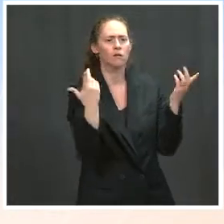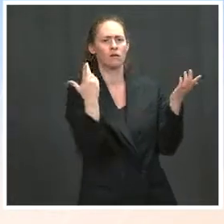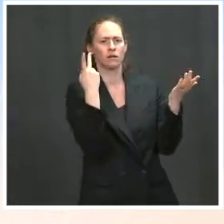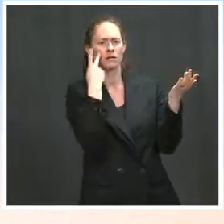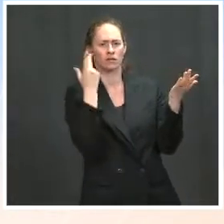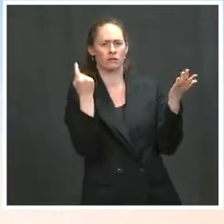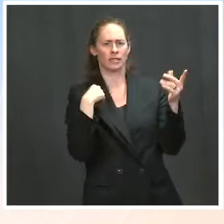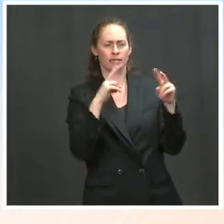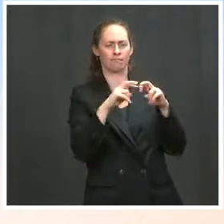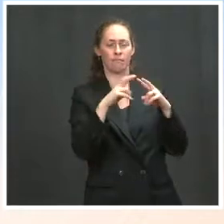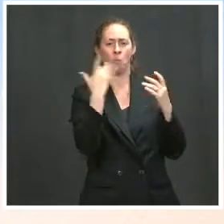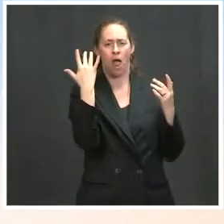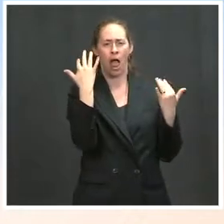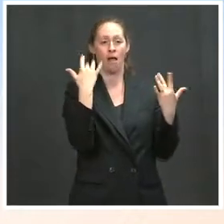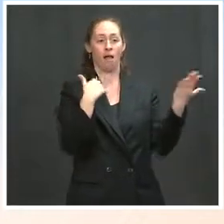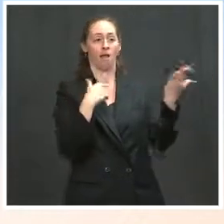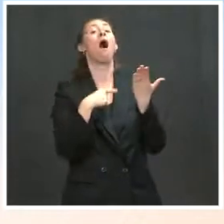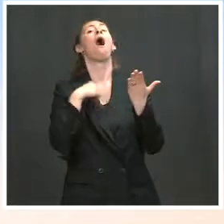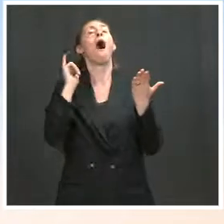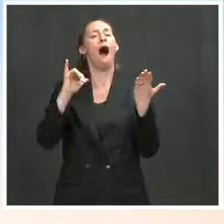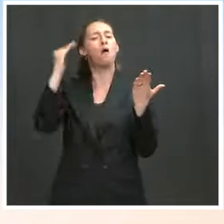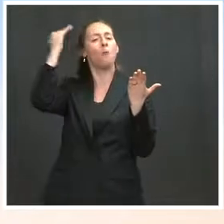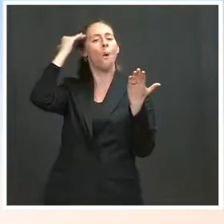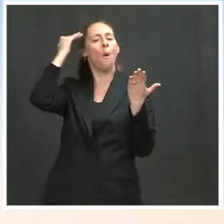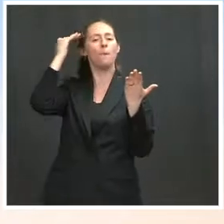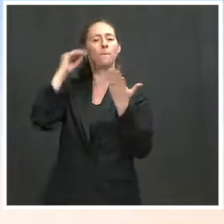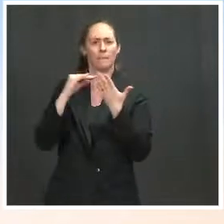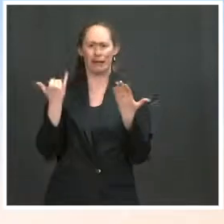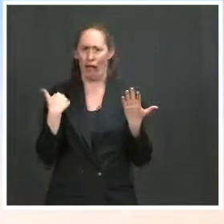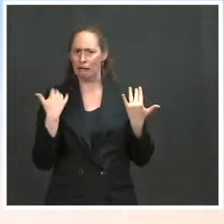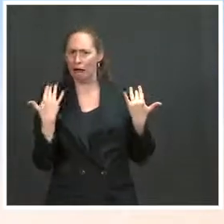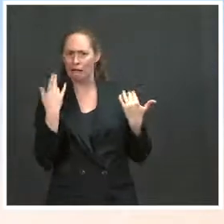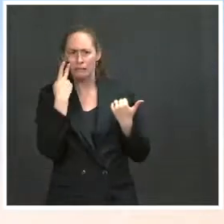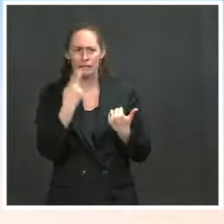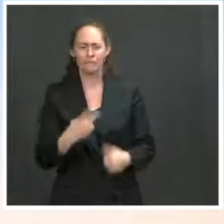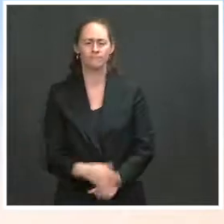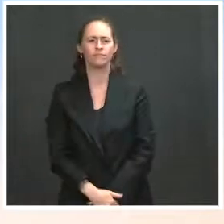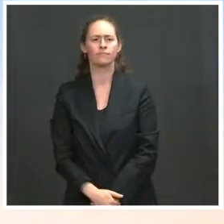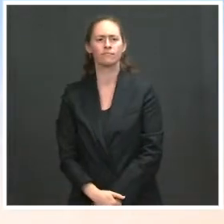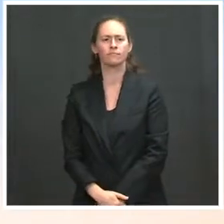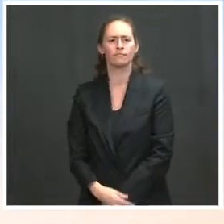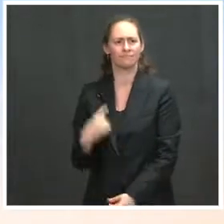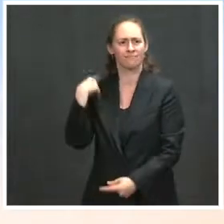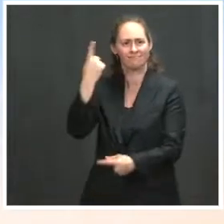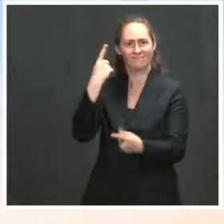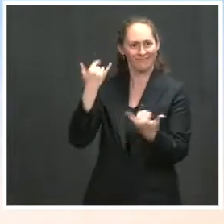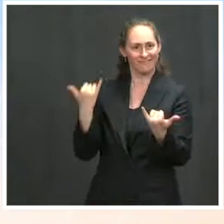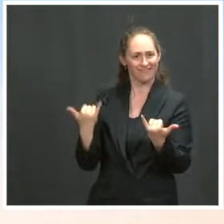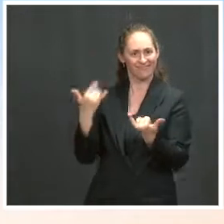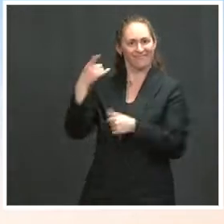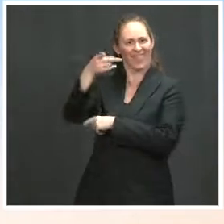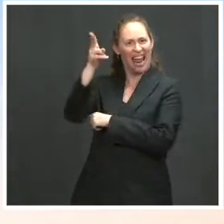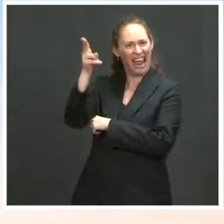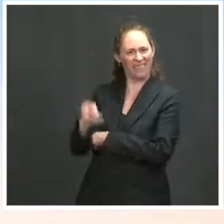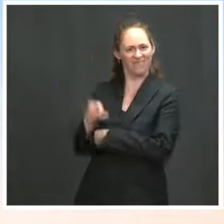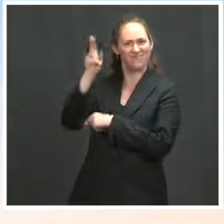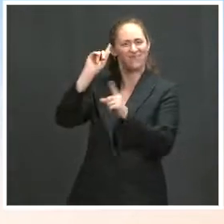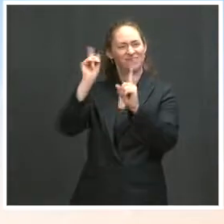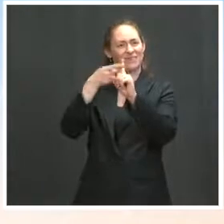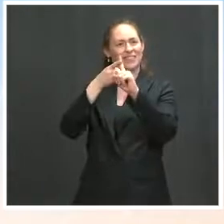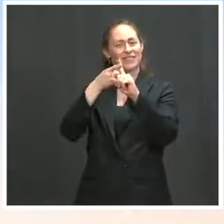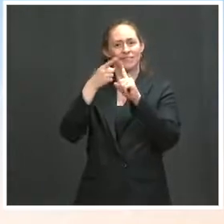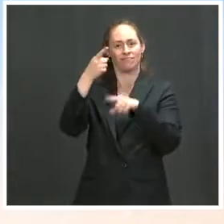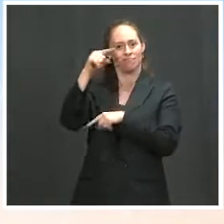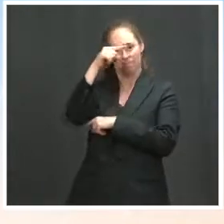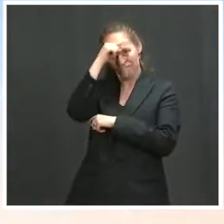what steps to take next. Okay, just lastly, a bit of a personal question. Your presence here today is making history. You are the first Black woman to stand behind